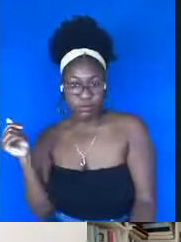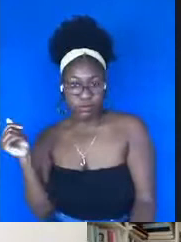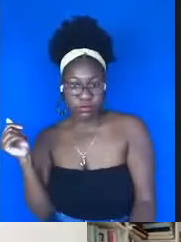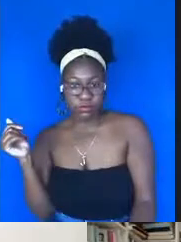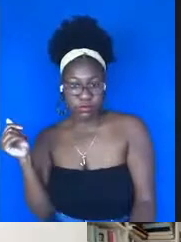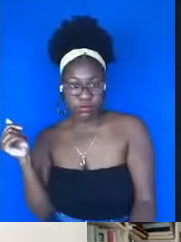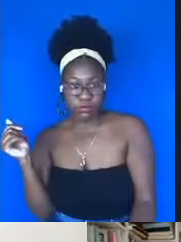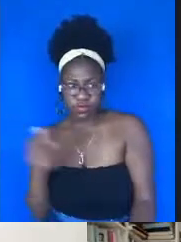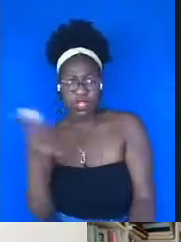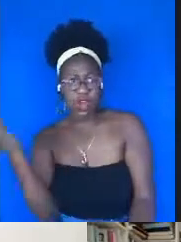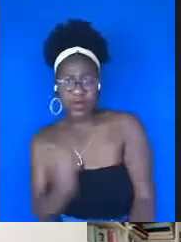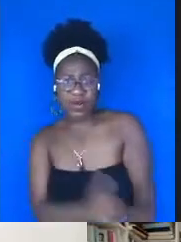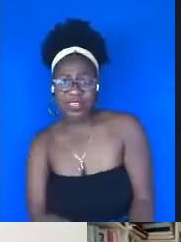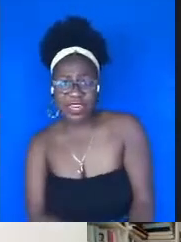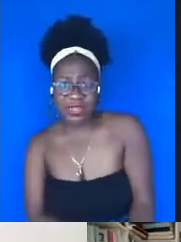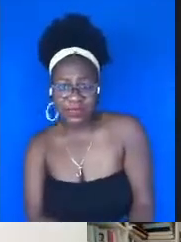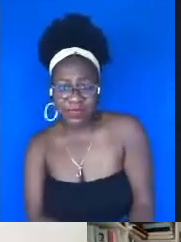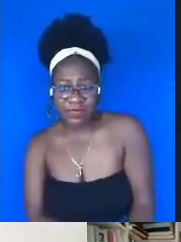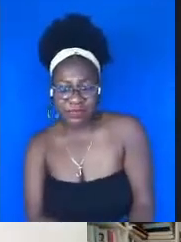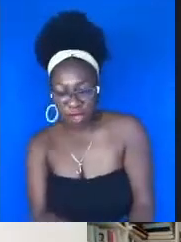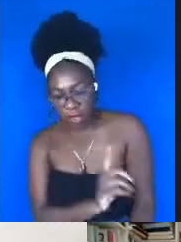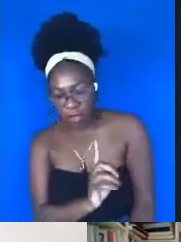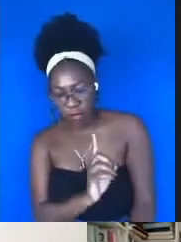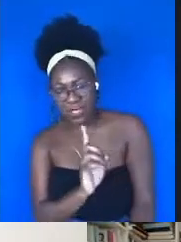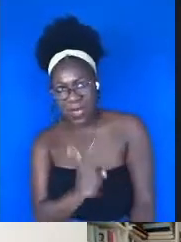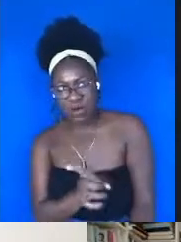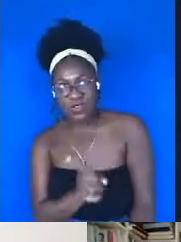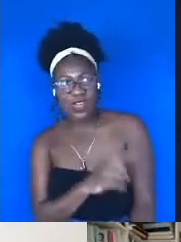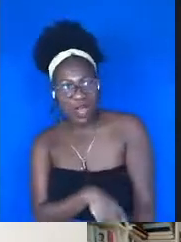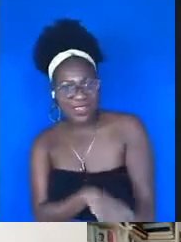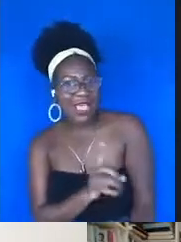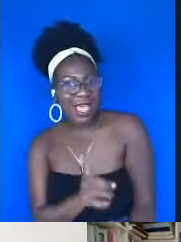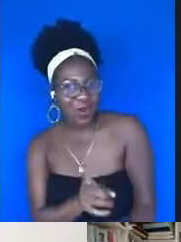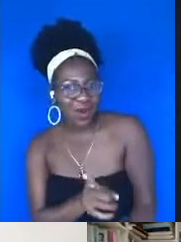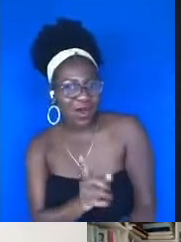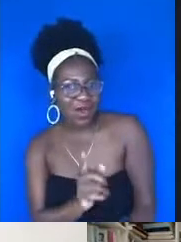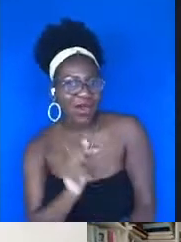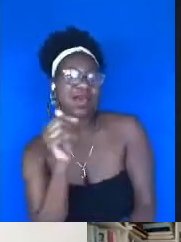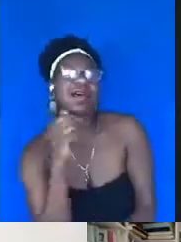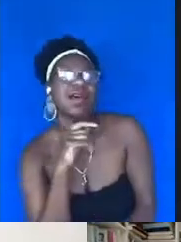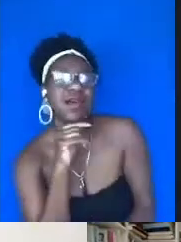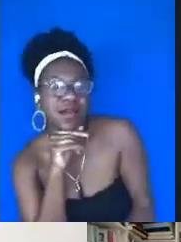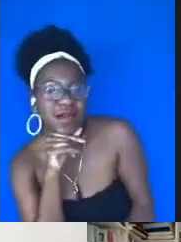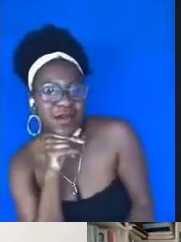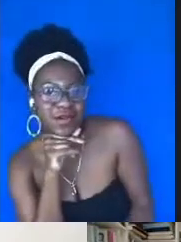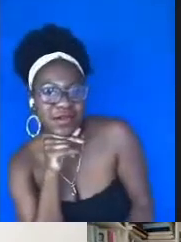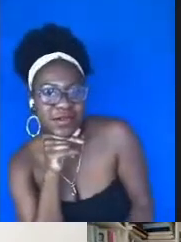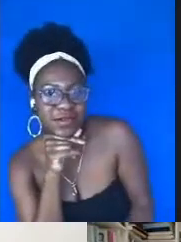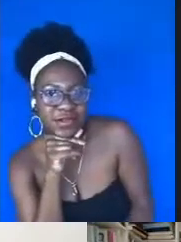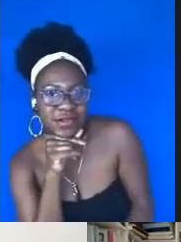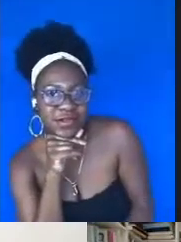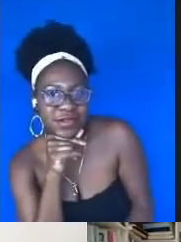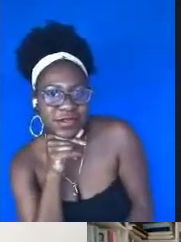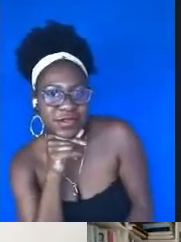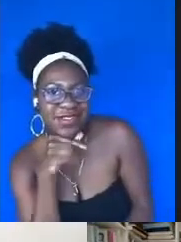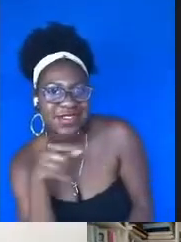rain? When the hurly-burly's done. When the battle's lost and won. Before the setting of